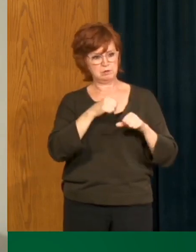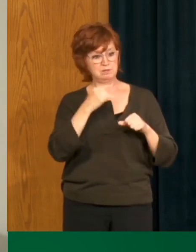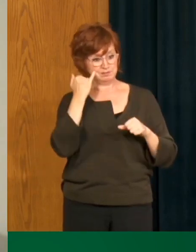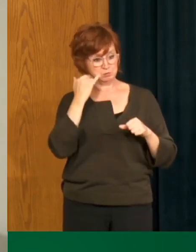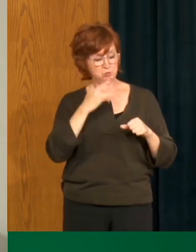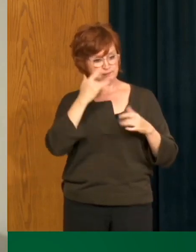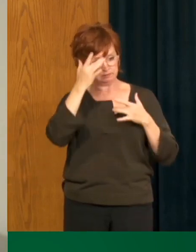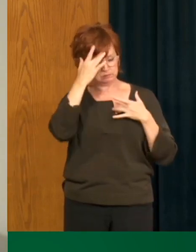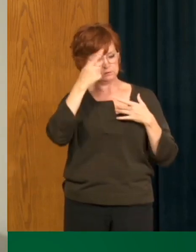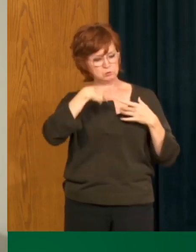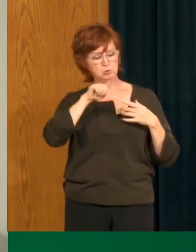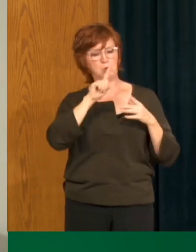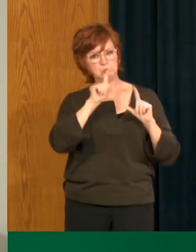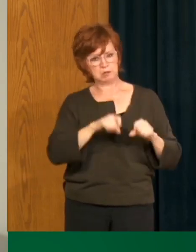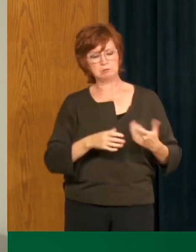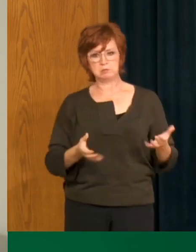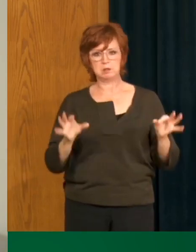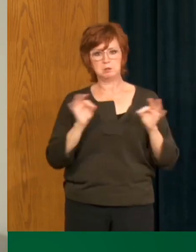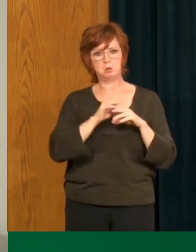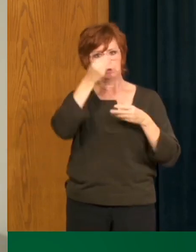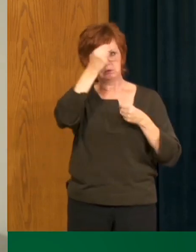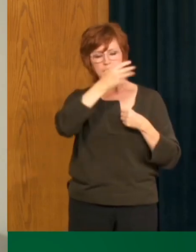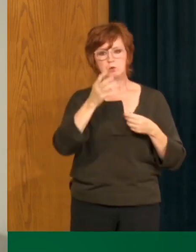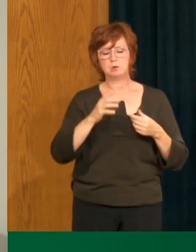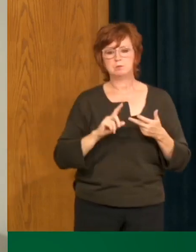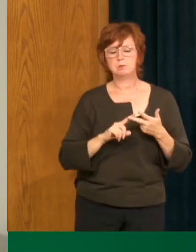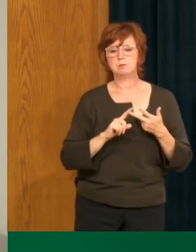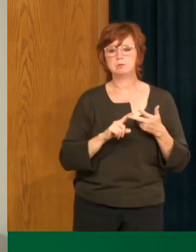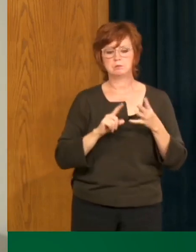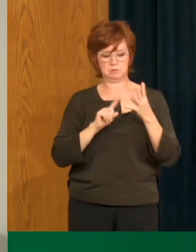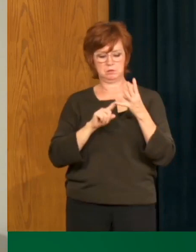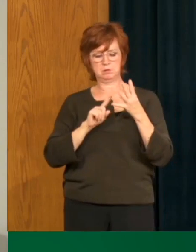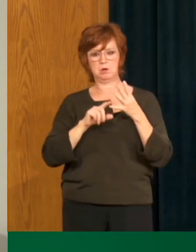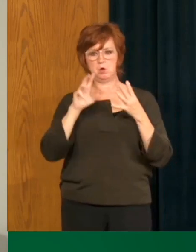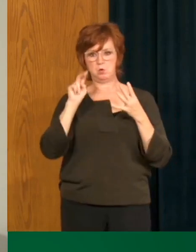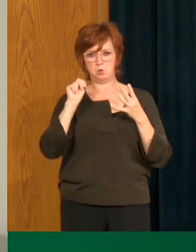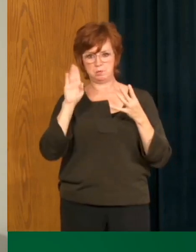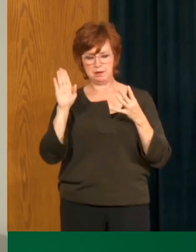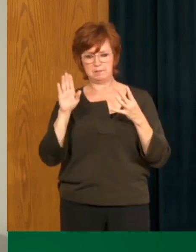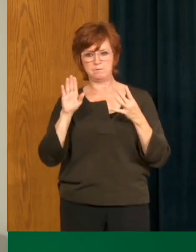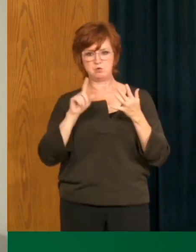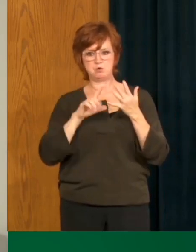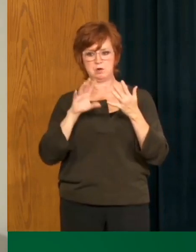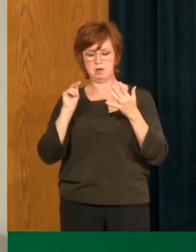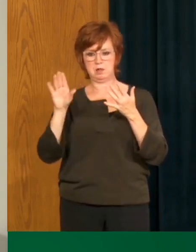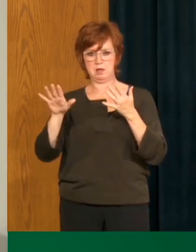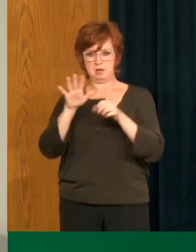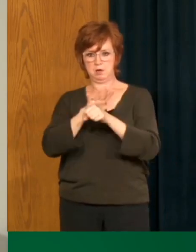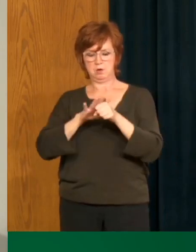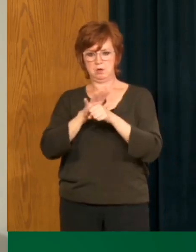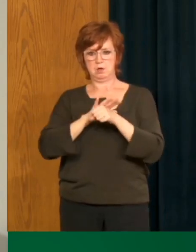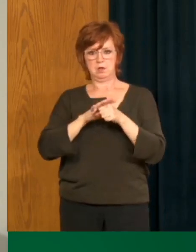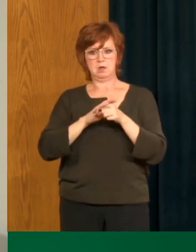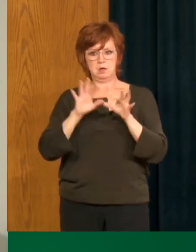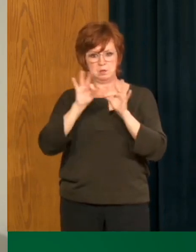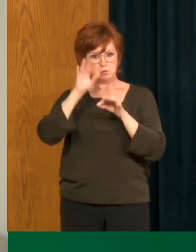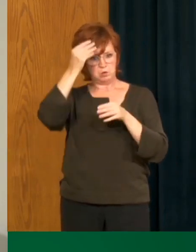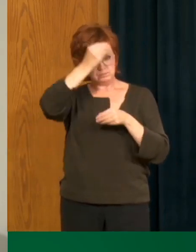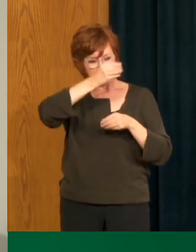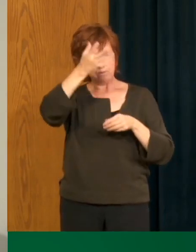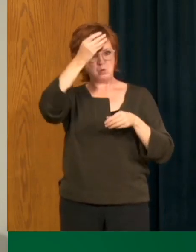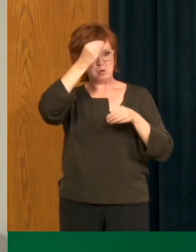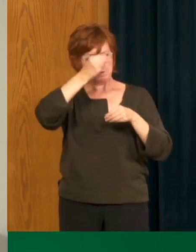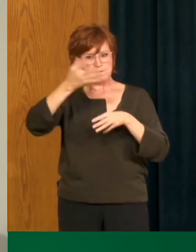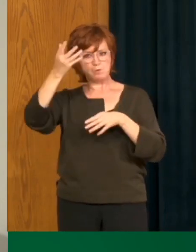that case for PN area and compared to it, for example, for North Balfour area, for other parts of the province, and we found that certainly